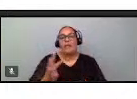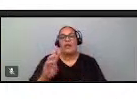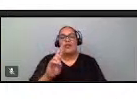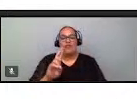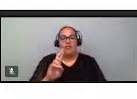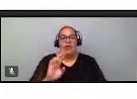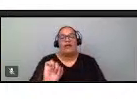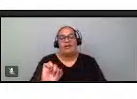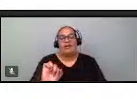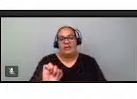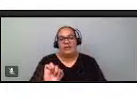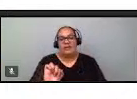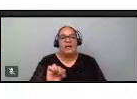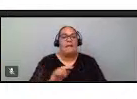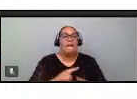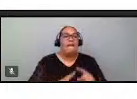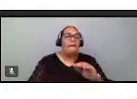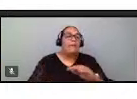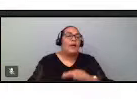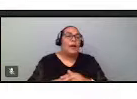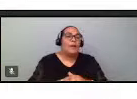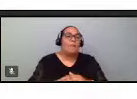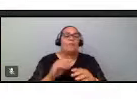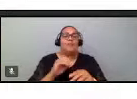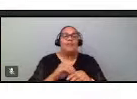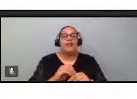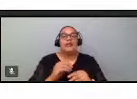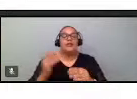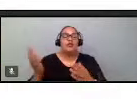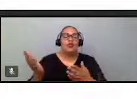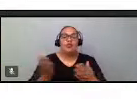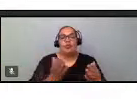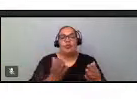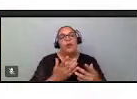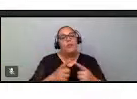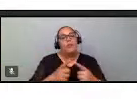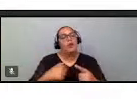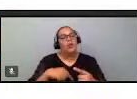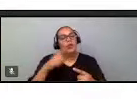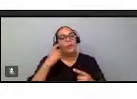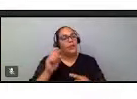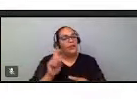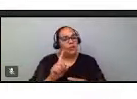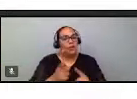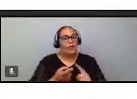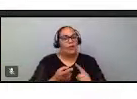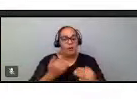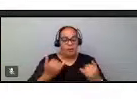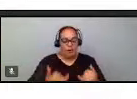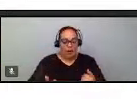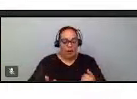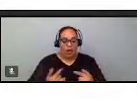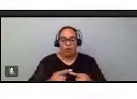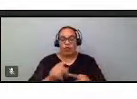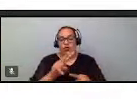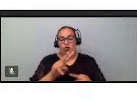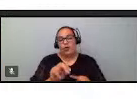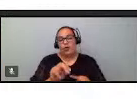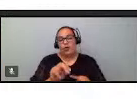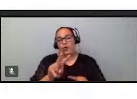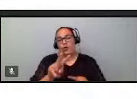industry right up to in the terminal and we believe that from here to